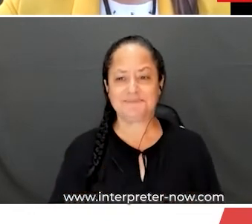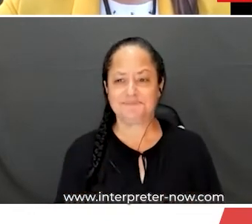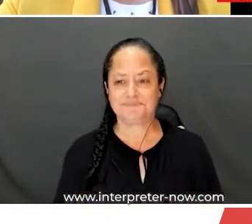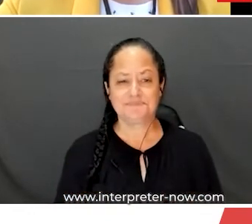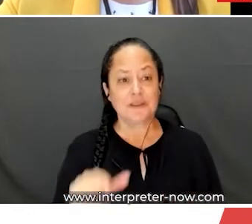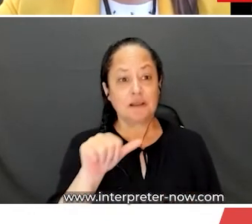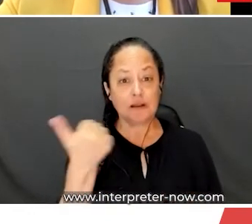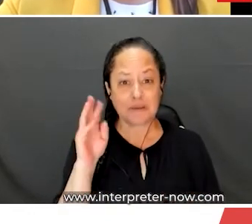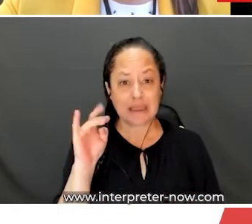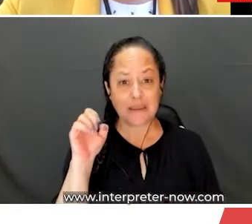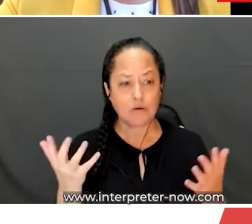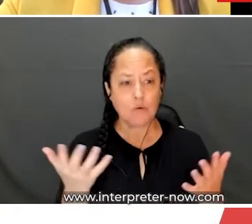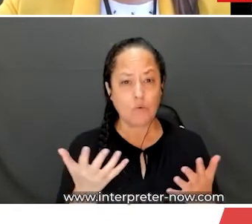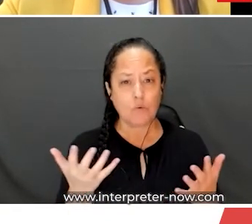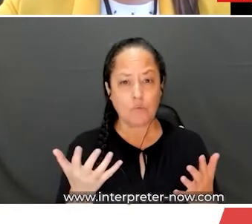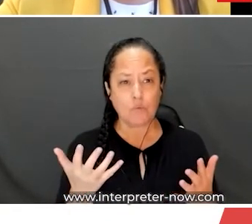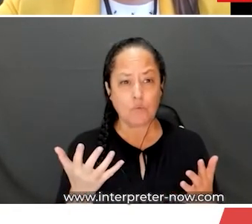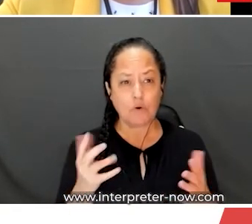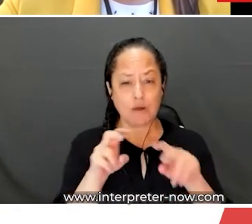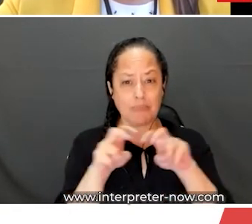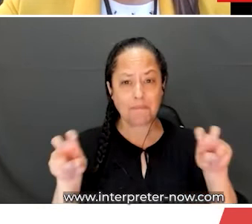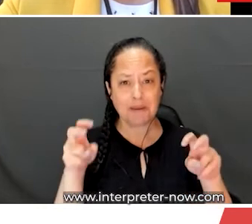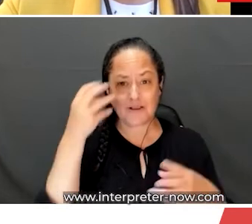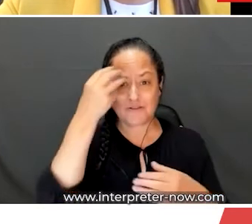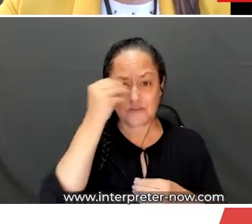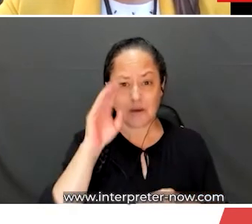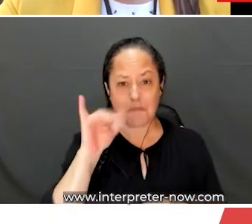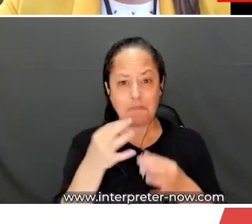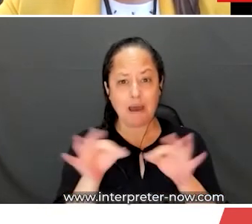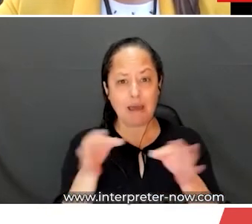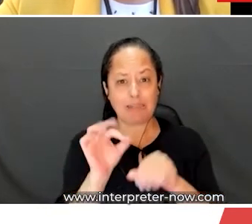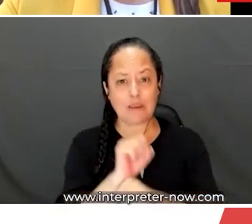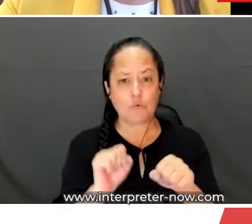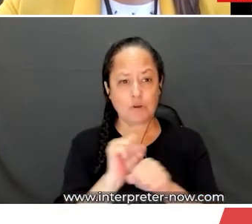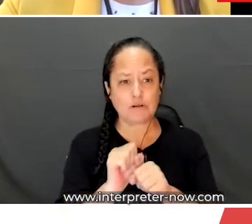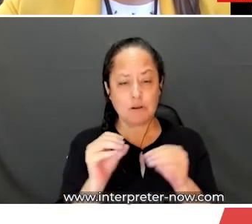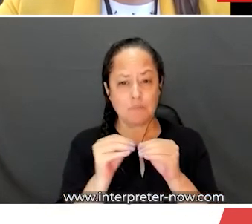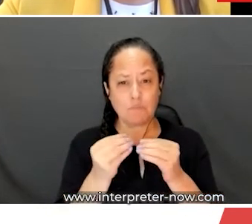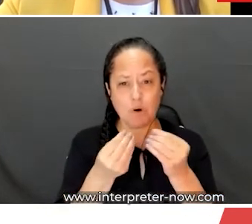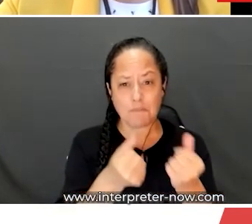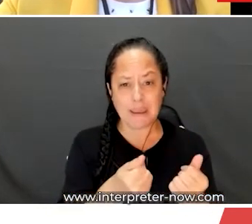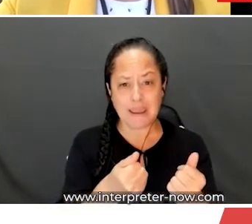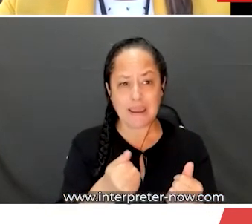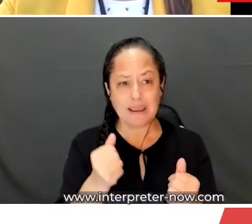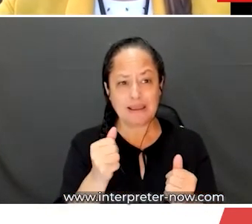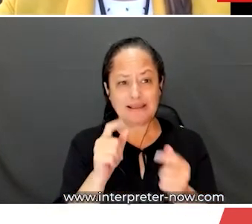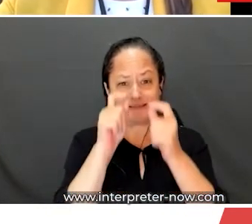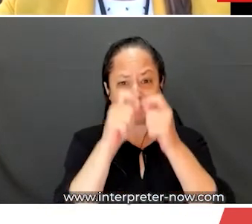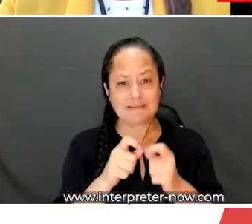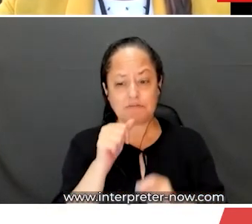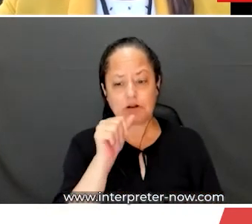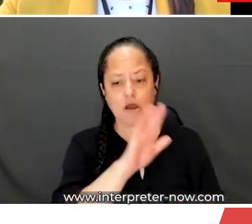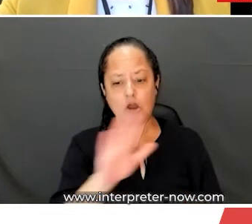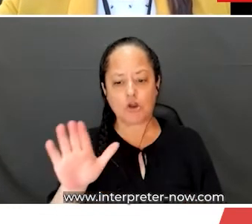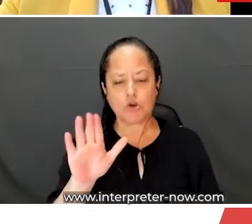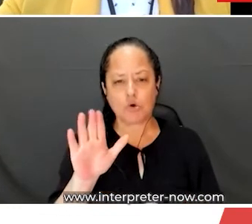Another question, what are this panel's thoughts on providing bilingual employees with additional compensation, specifically when it's not your job description,